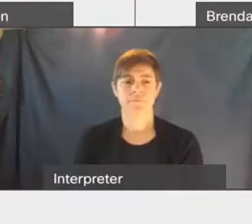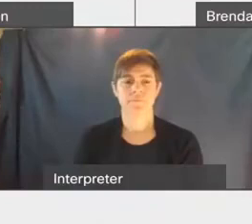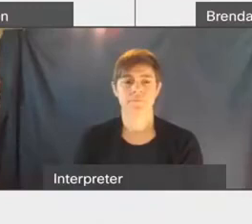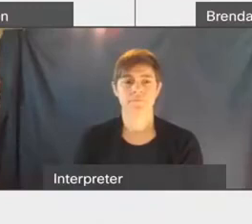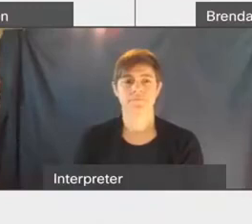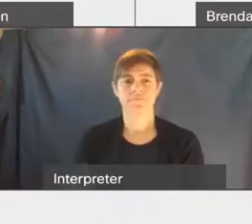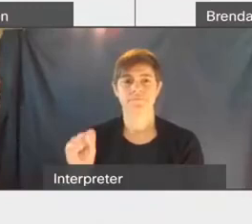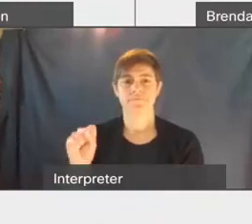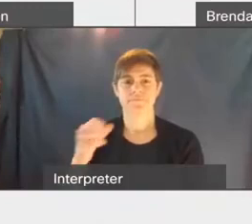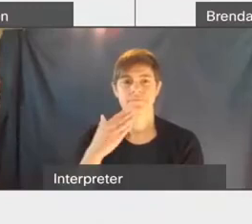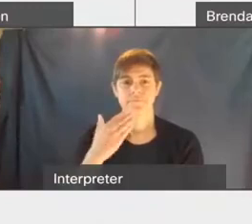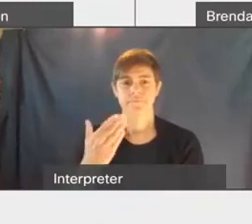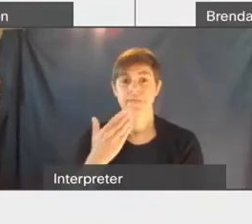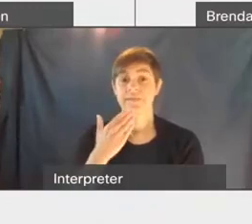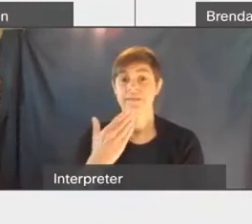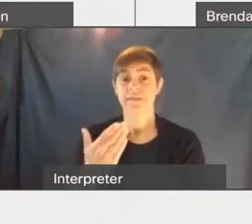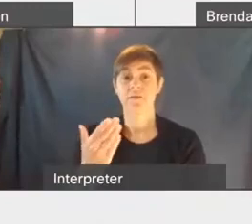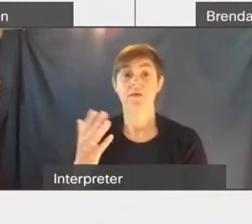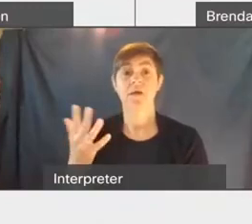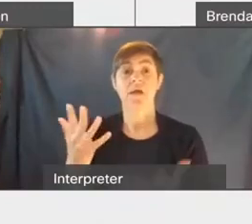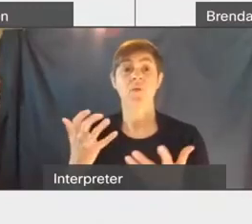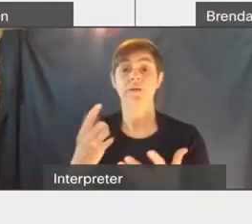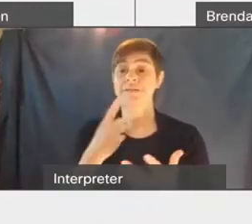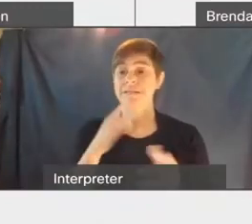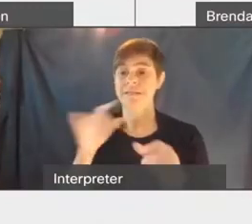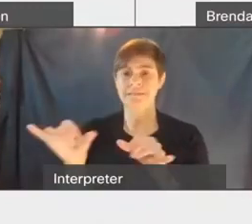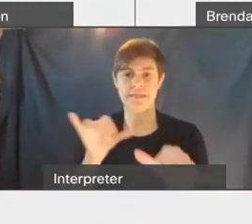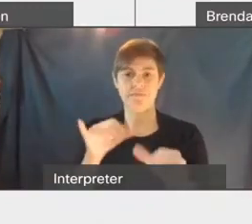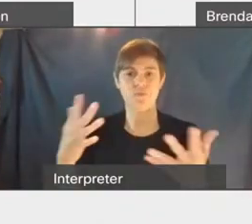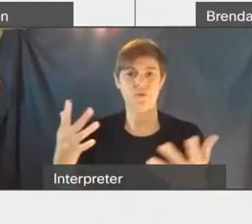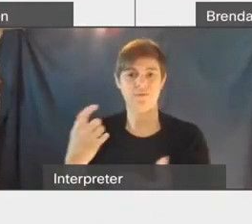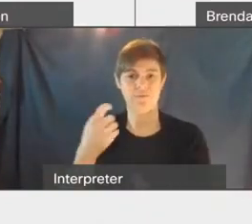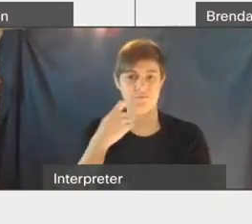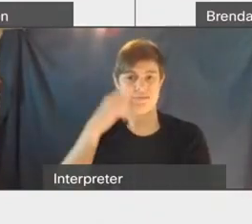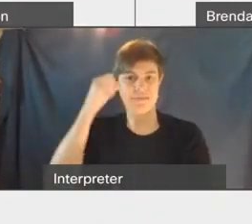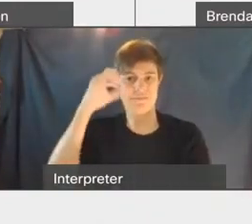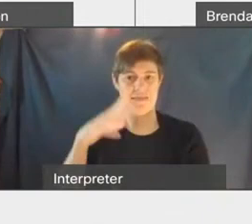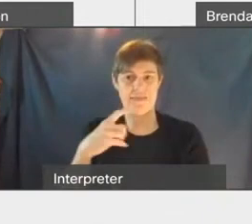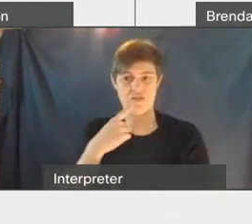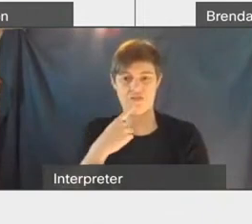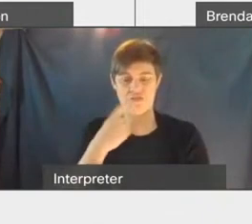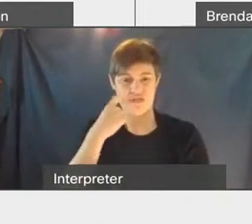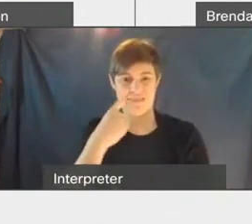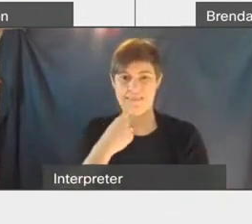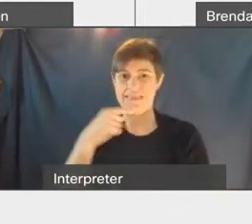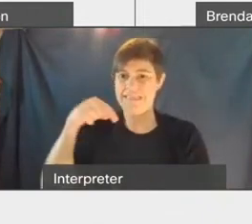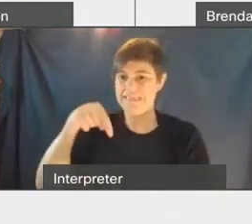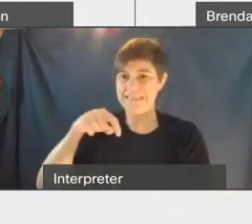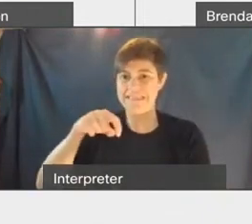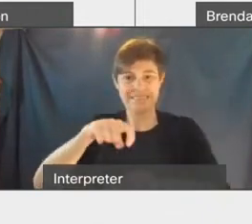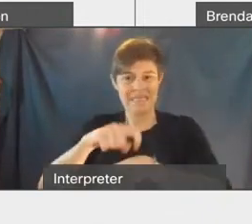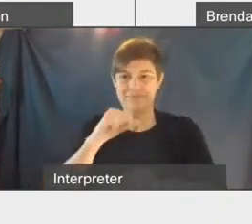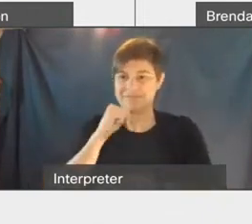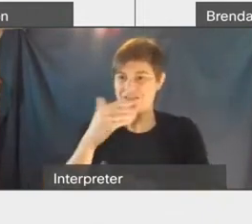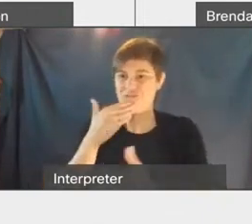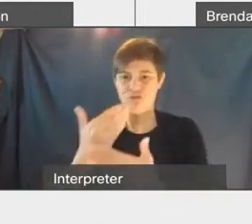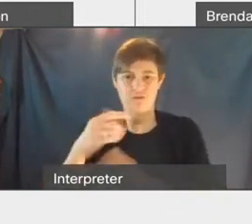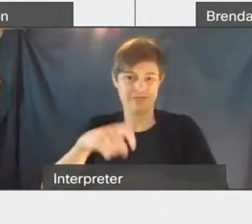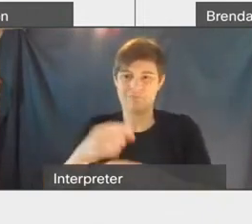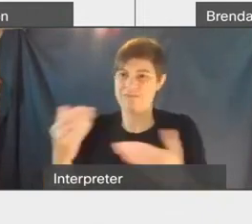Yes, thank you, Ms. Dan. Thank you. I just want to echo what the gentleman just said. This is the most inconvenient time for people to be